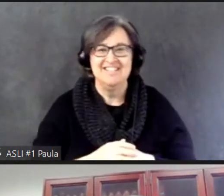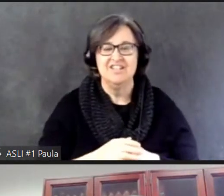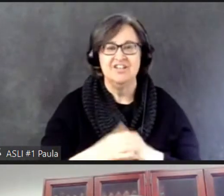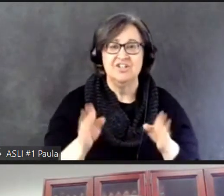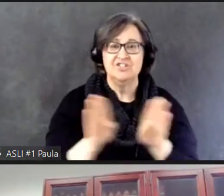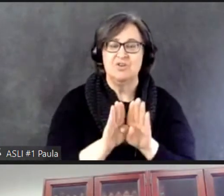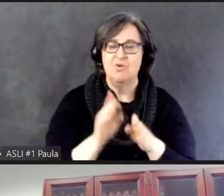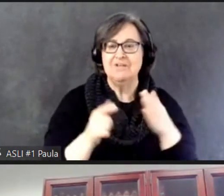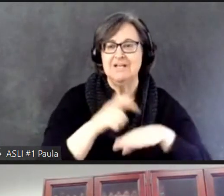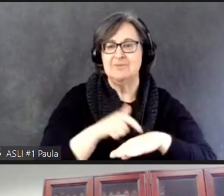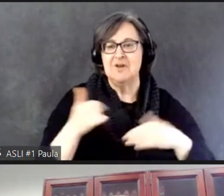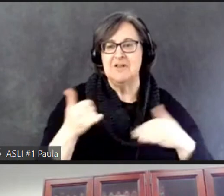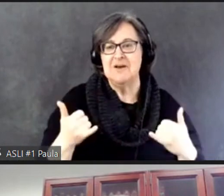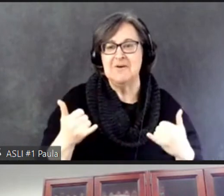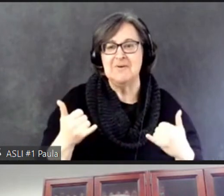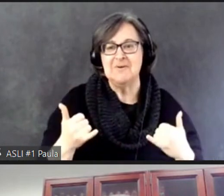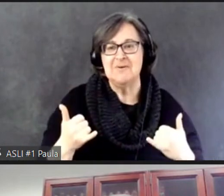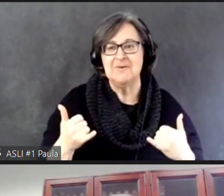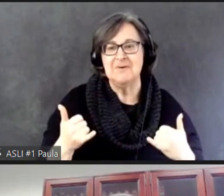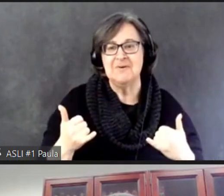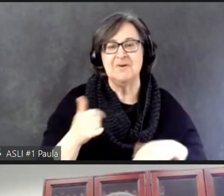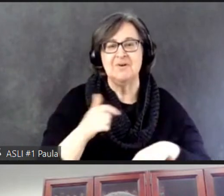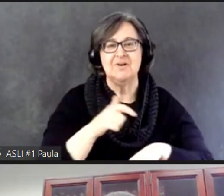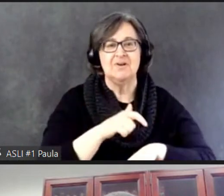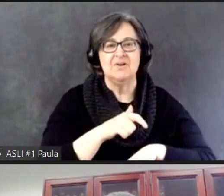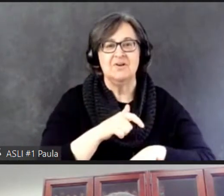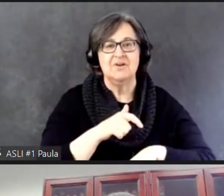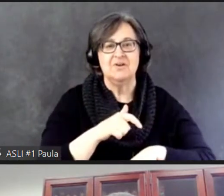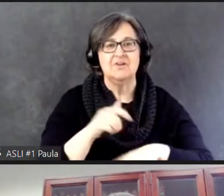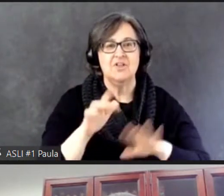time is it right now? It's 9. Is it 9?